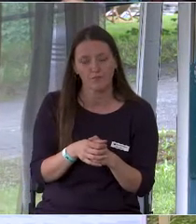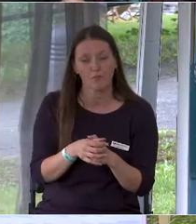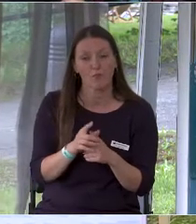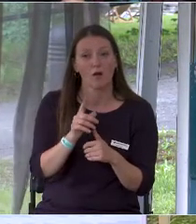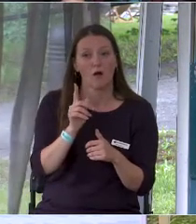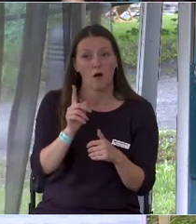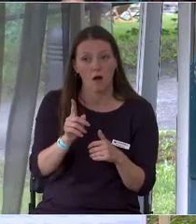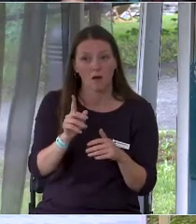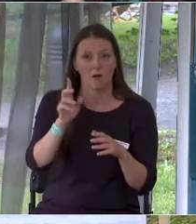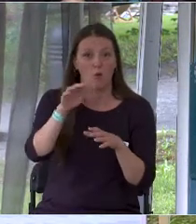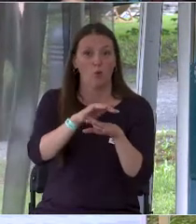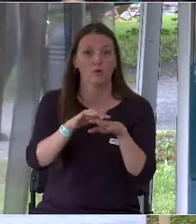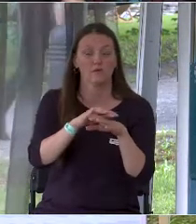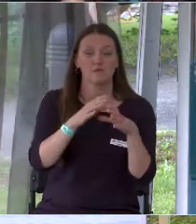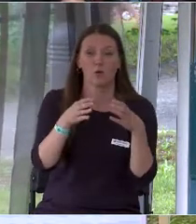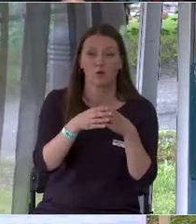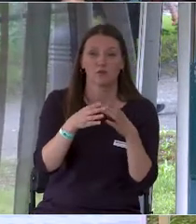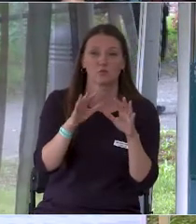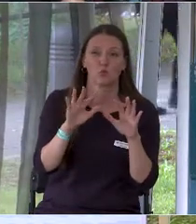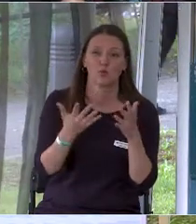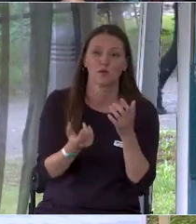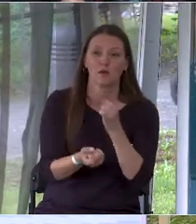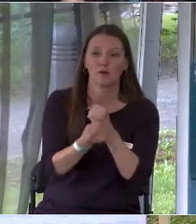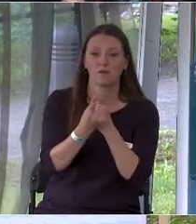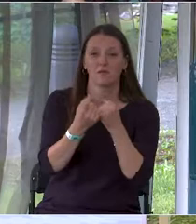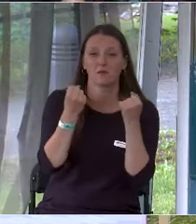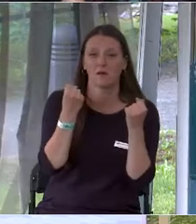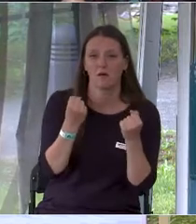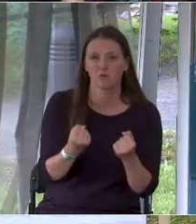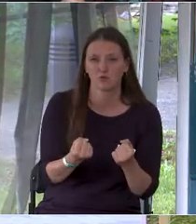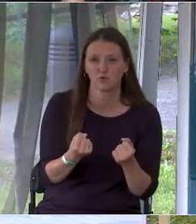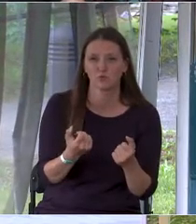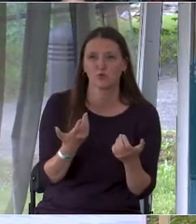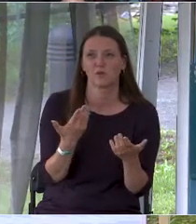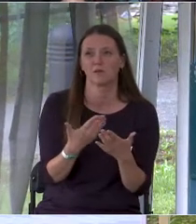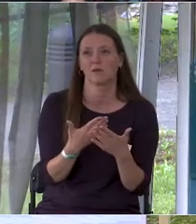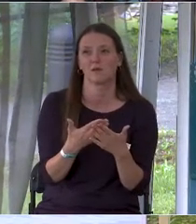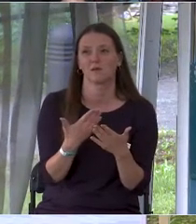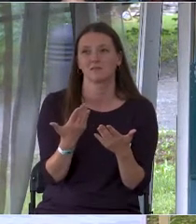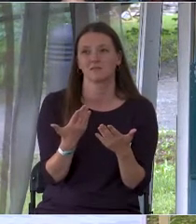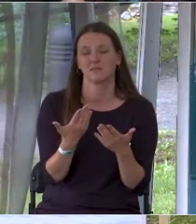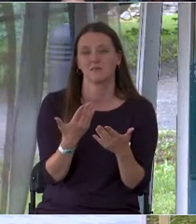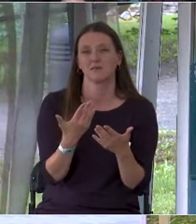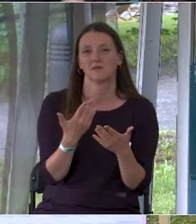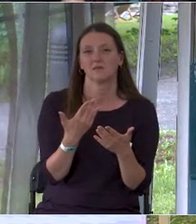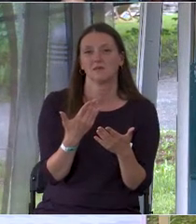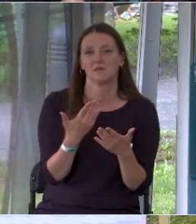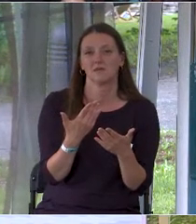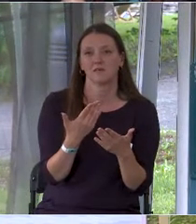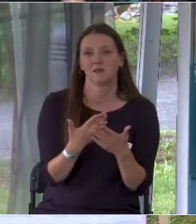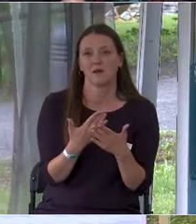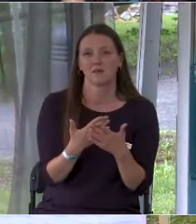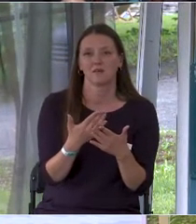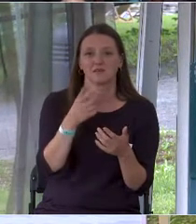difficulties in the society, so of course the especially difficult challenge is the person who has never found somebody